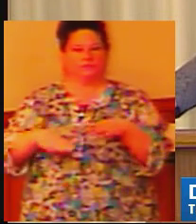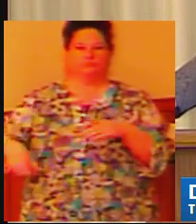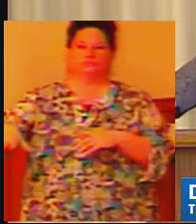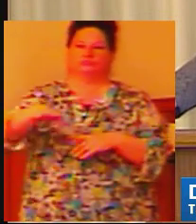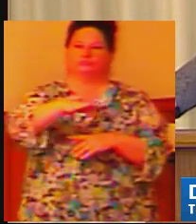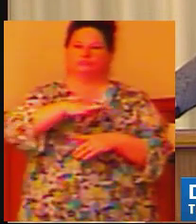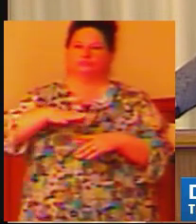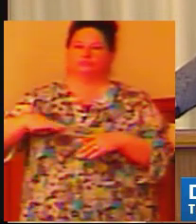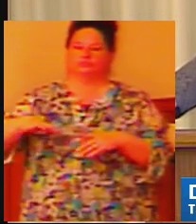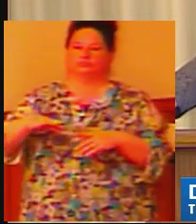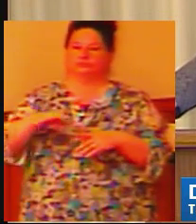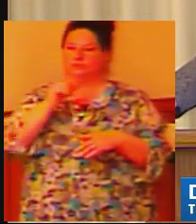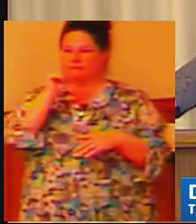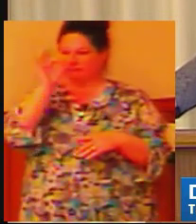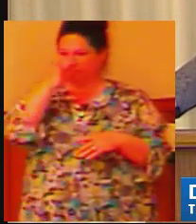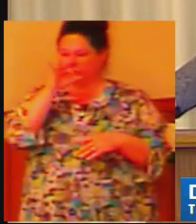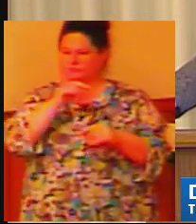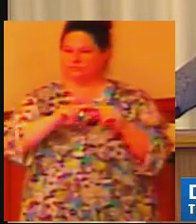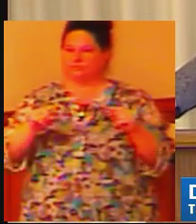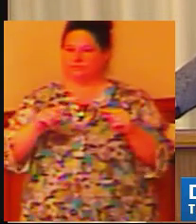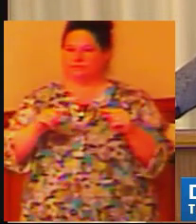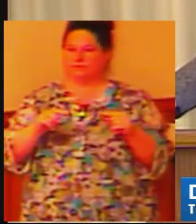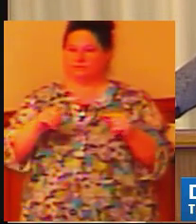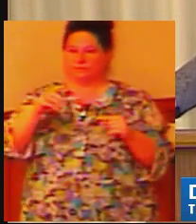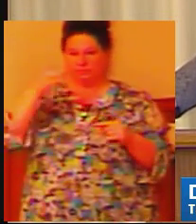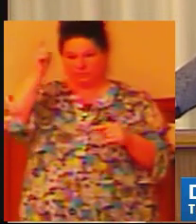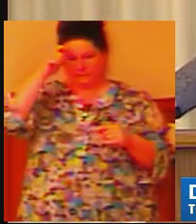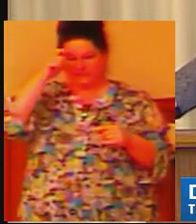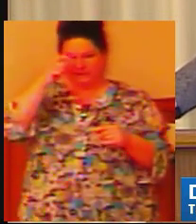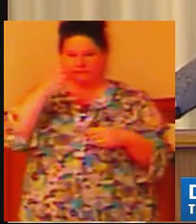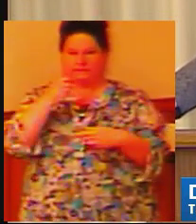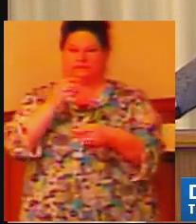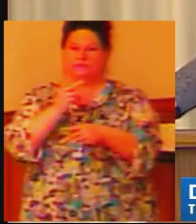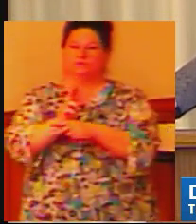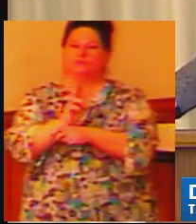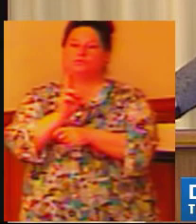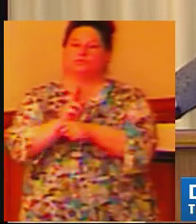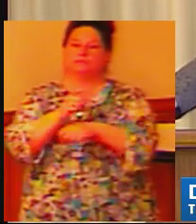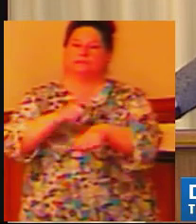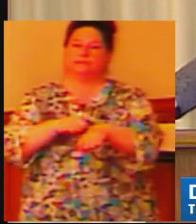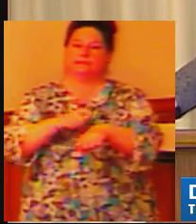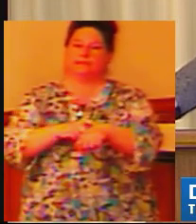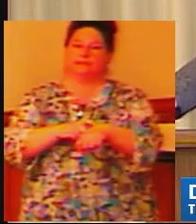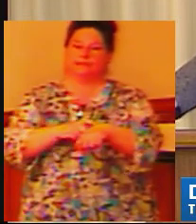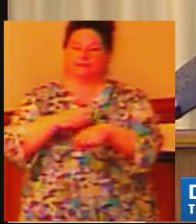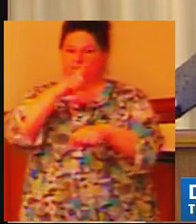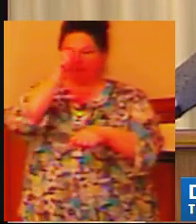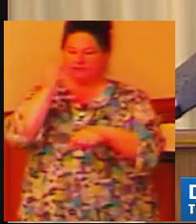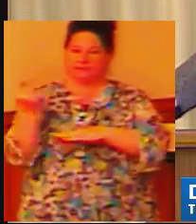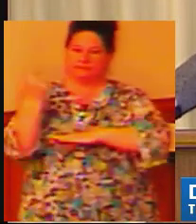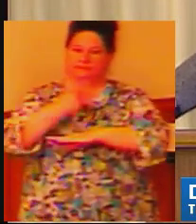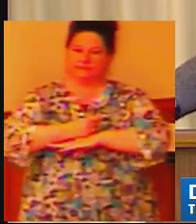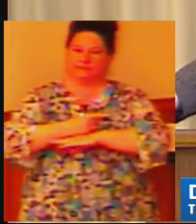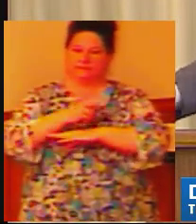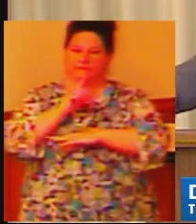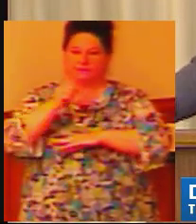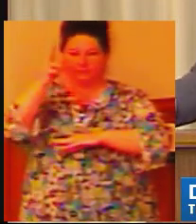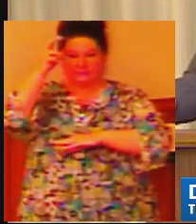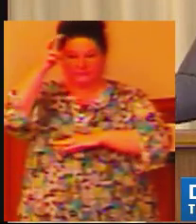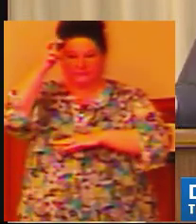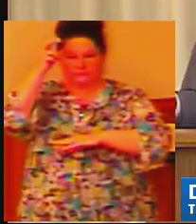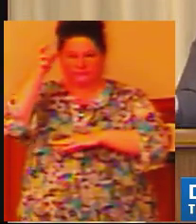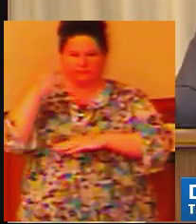circumspectly, not as fools, but as wise, redeeming the time, because the days are evil. So we have to look